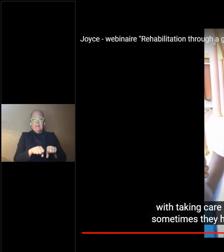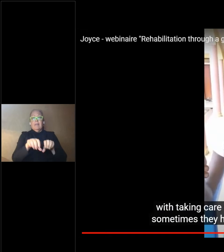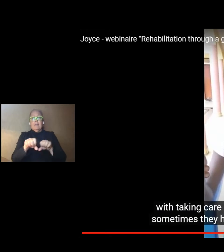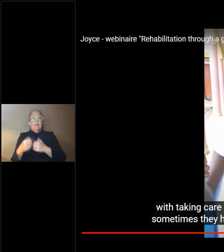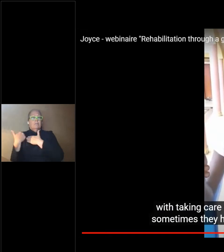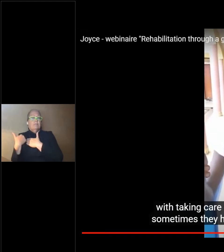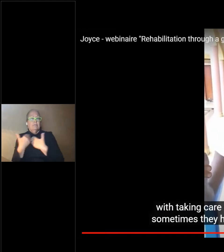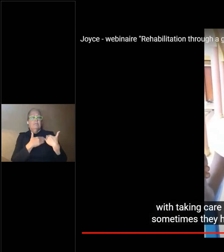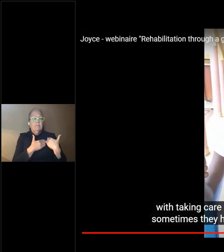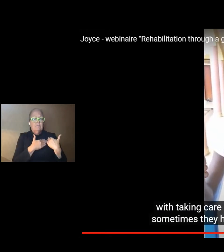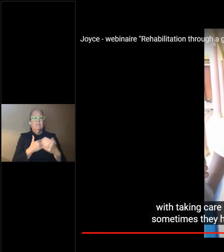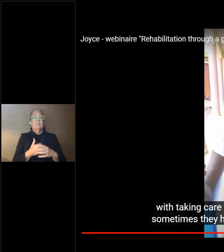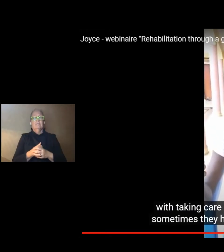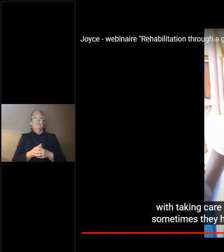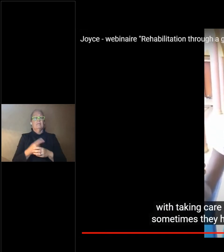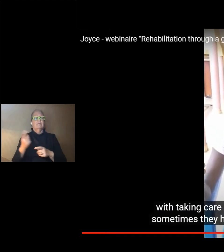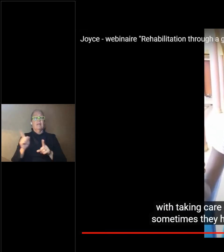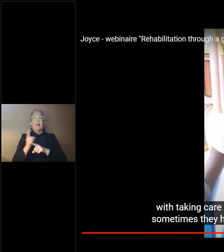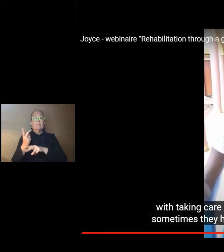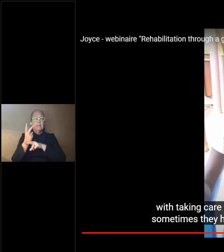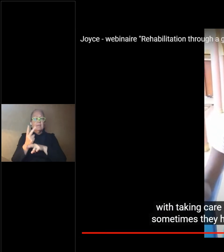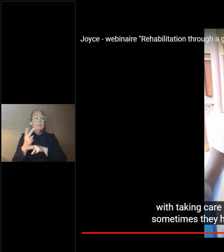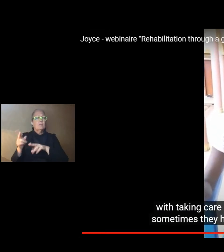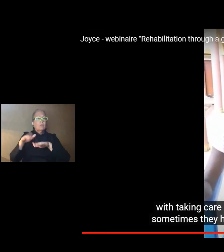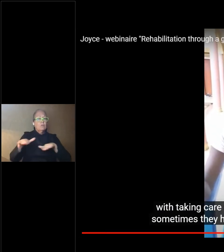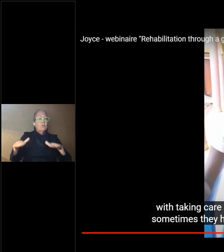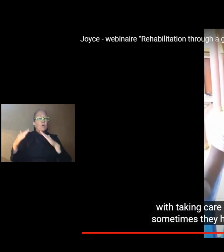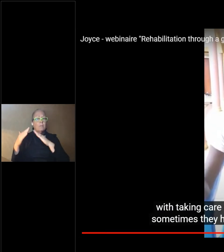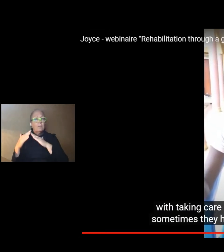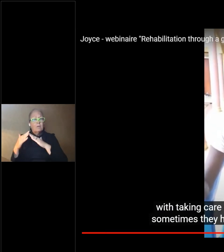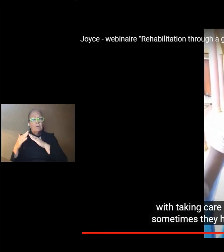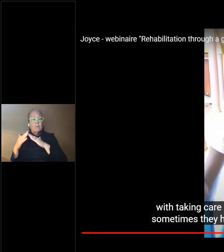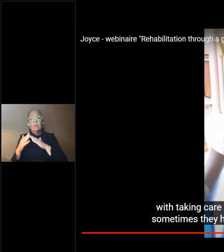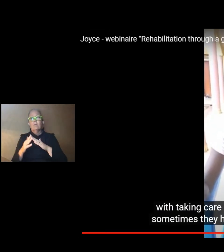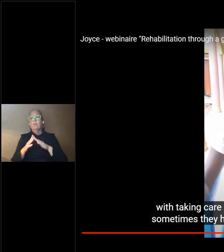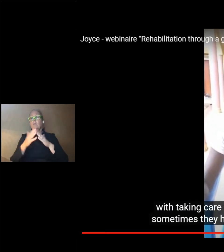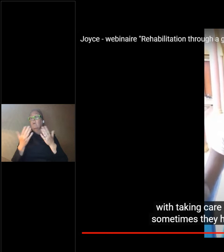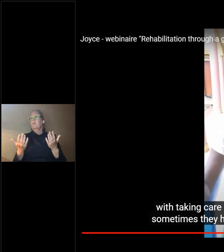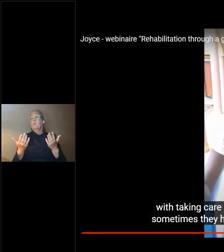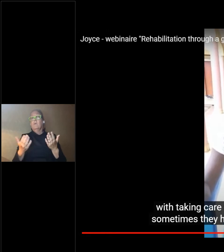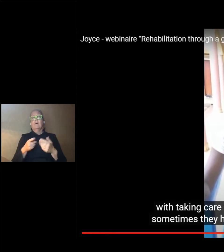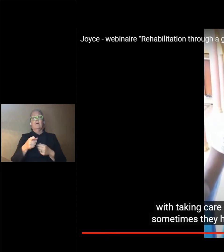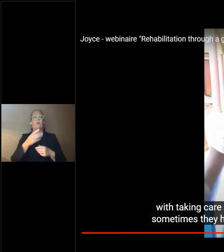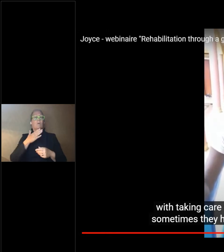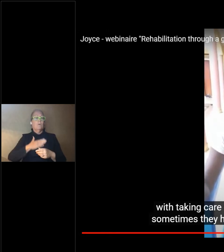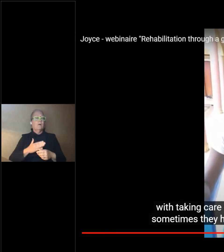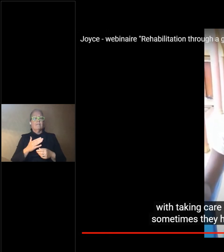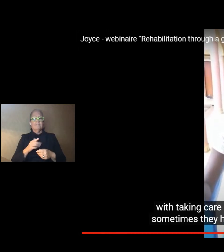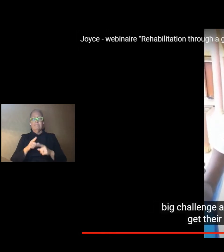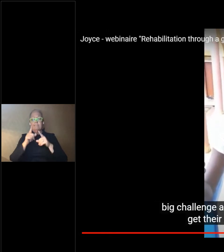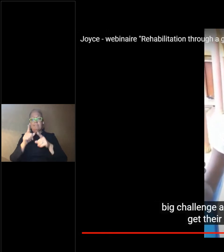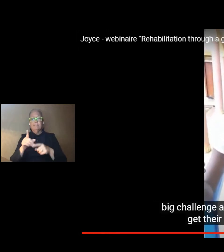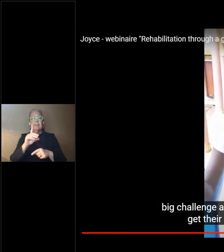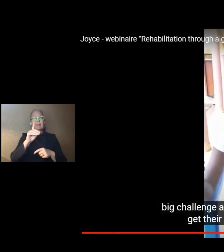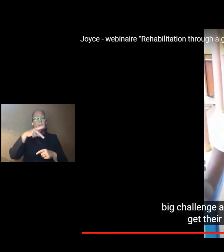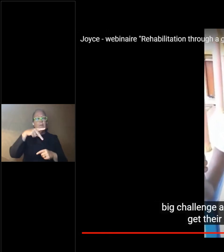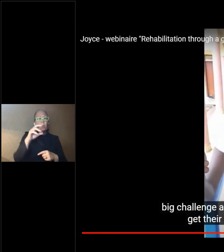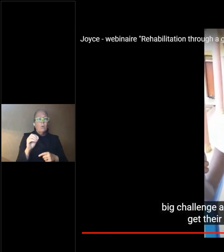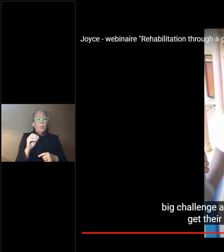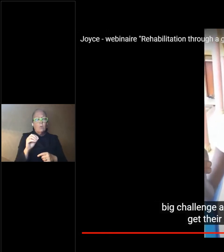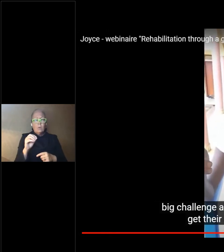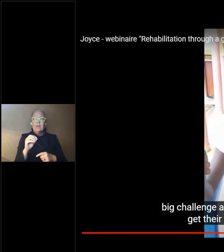busy with taking care of the children at home. You know, sometimes there's no time to go to DPOs, so it's a big